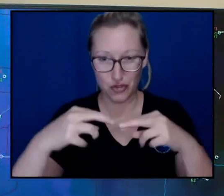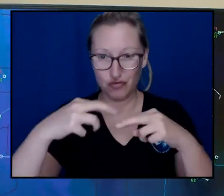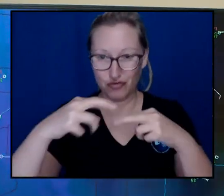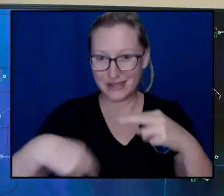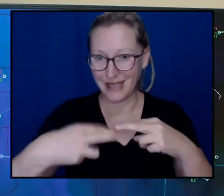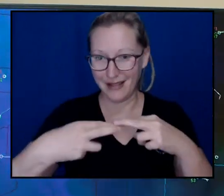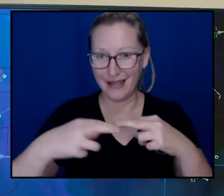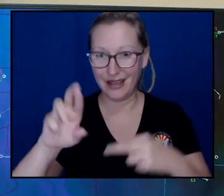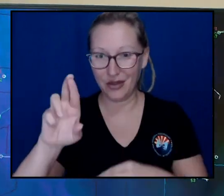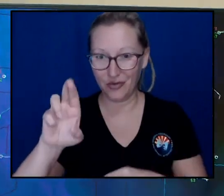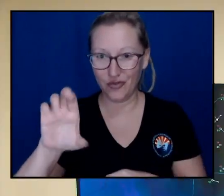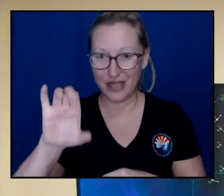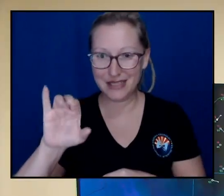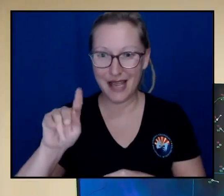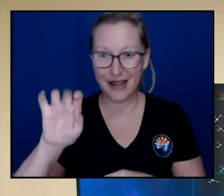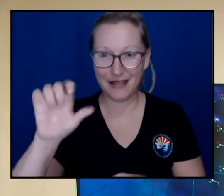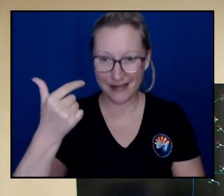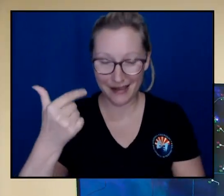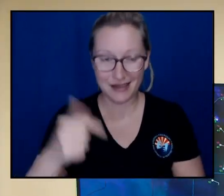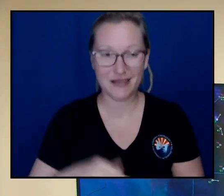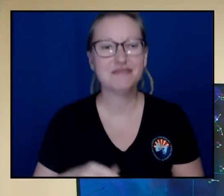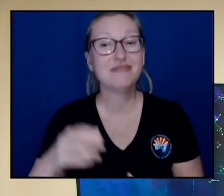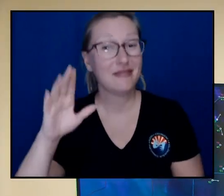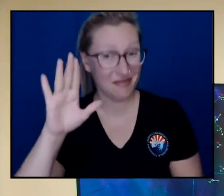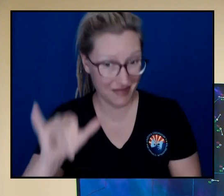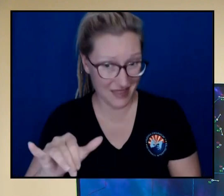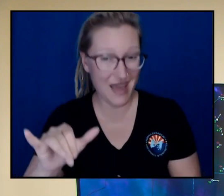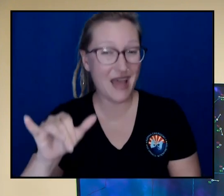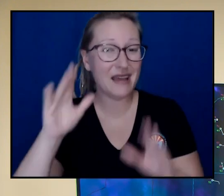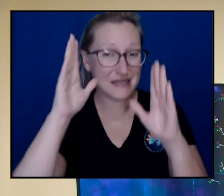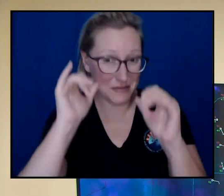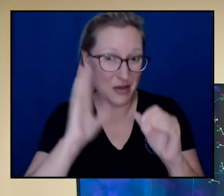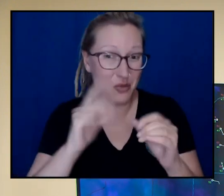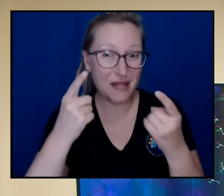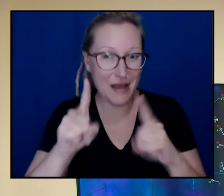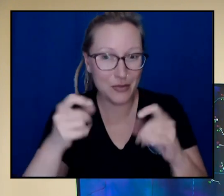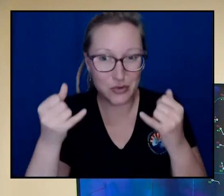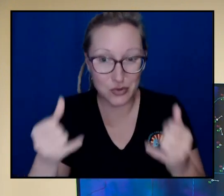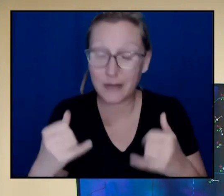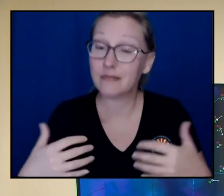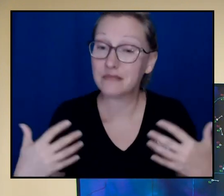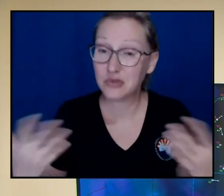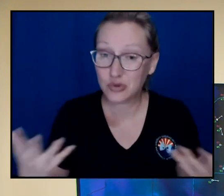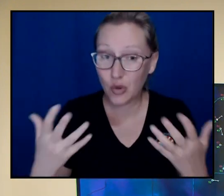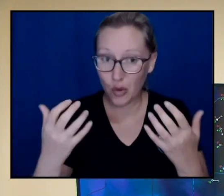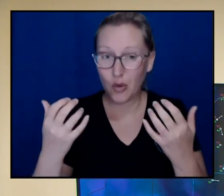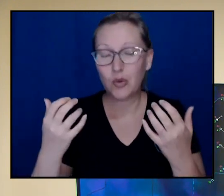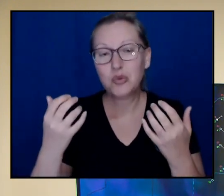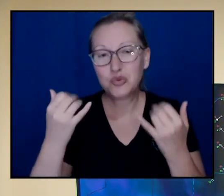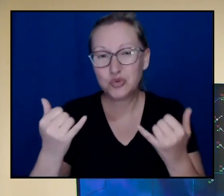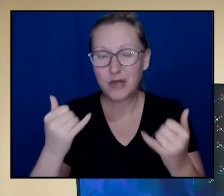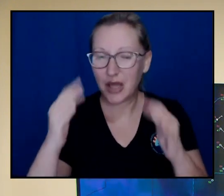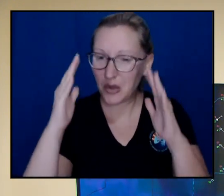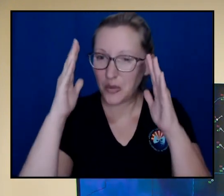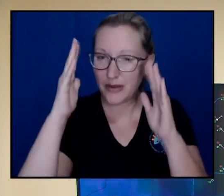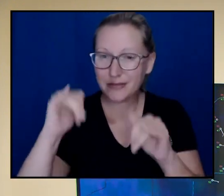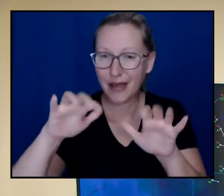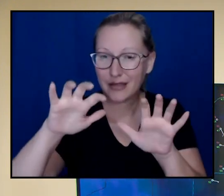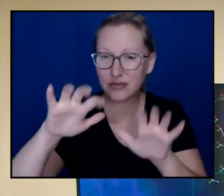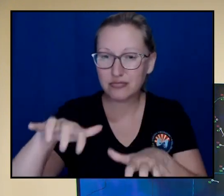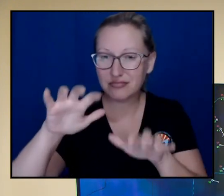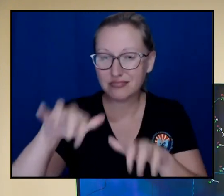looking at today. So as we go into the day today, we're expecting those storms to initiate in and around